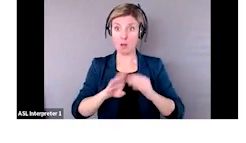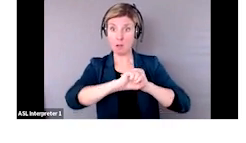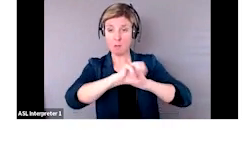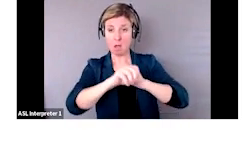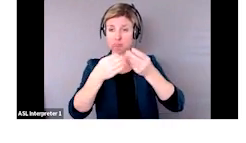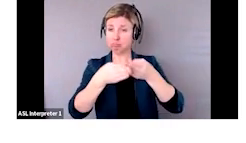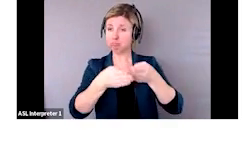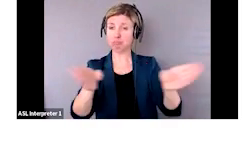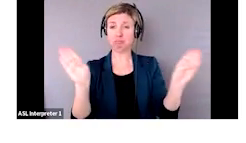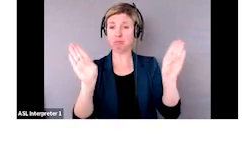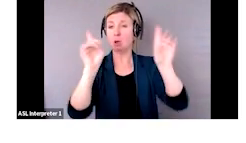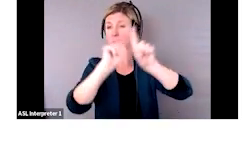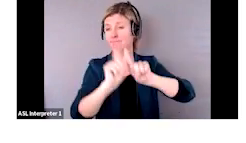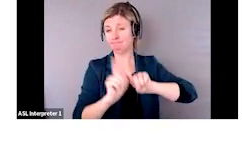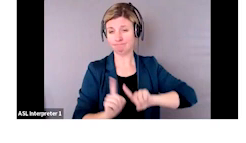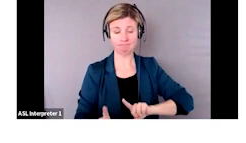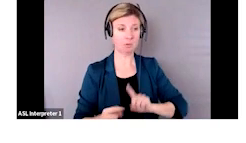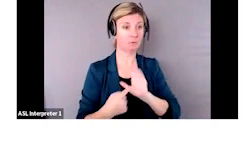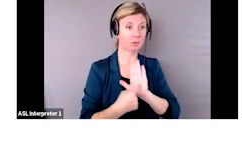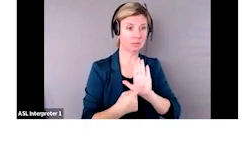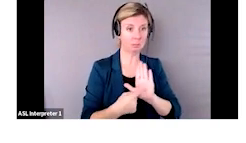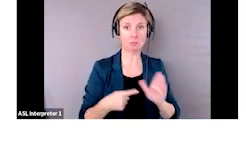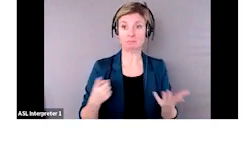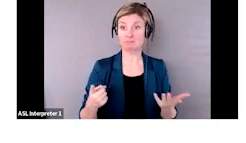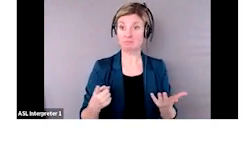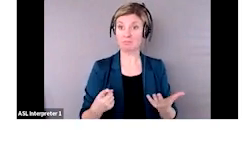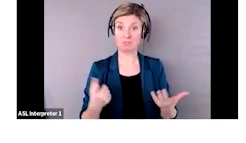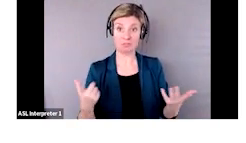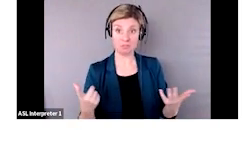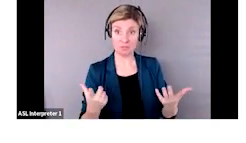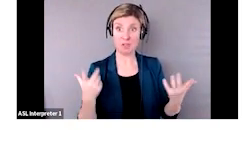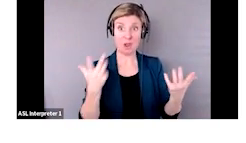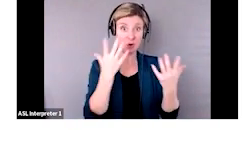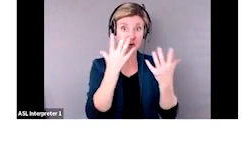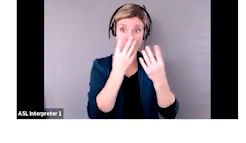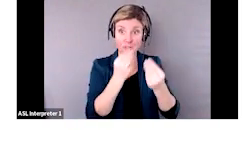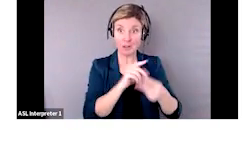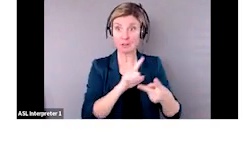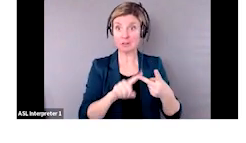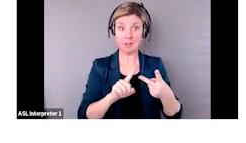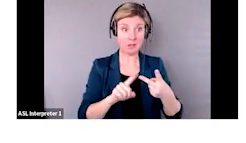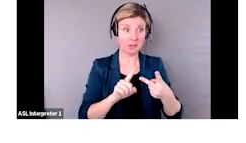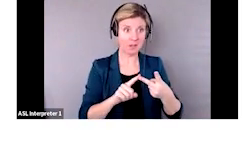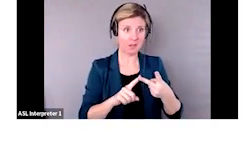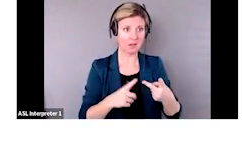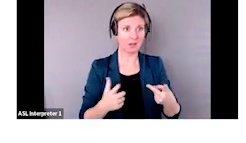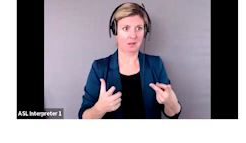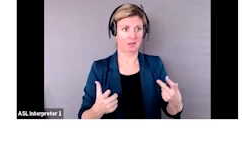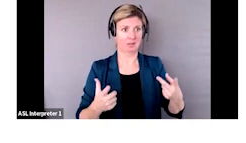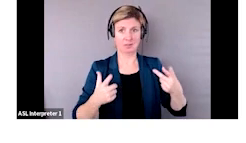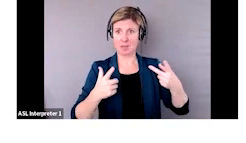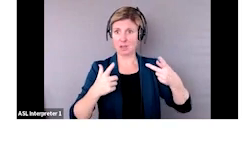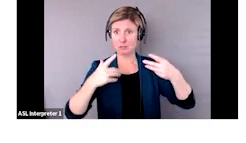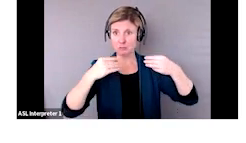Brand content, a storefront, better advertising placement. These are all things they offer for